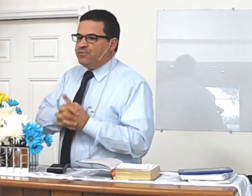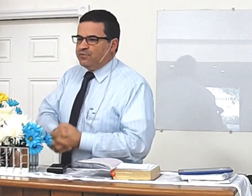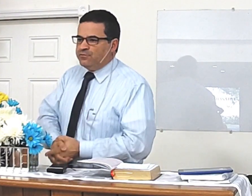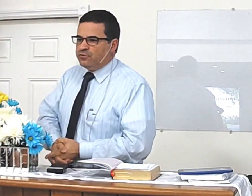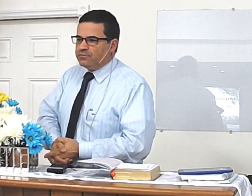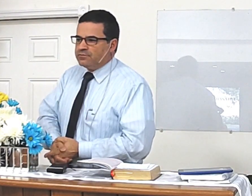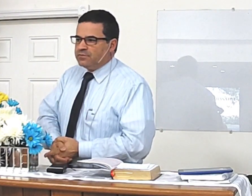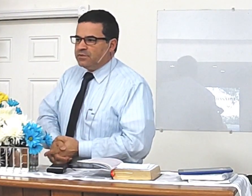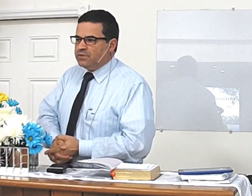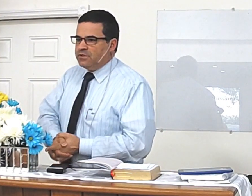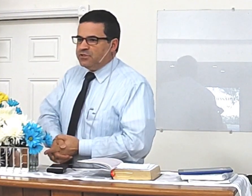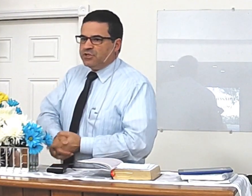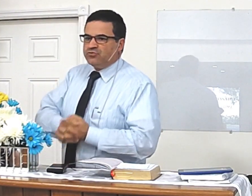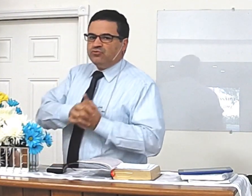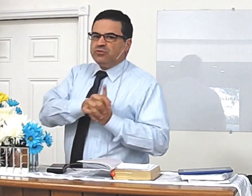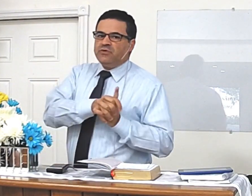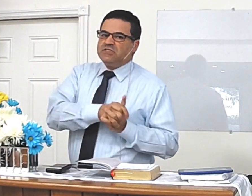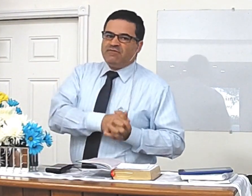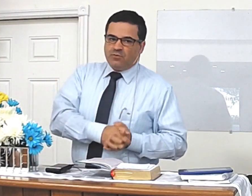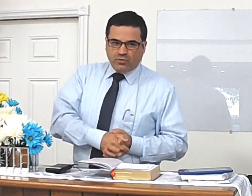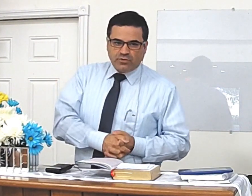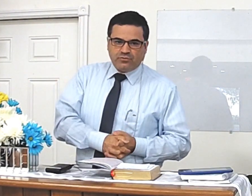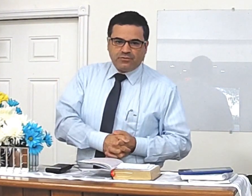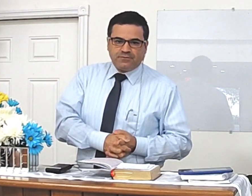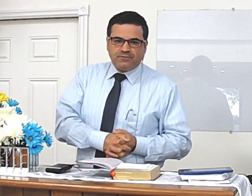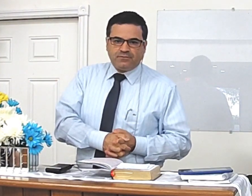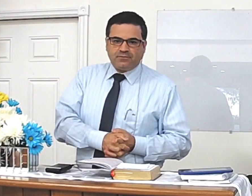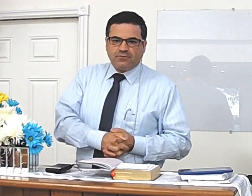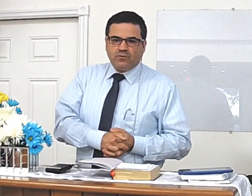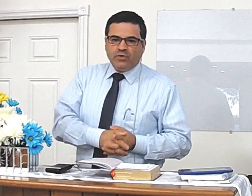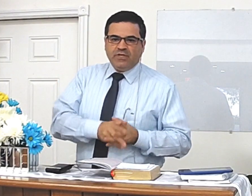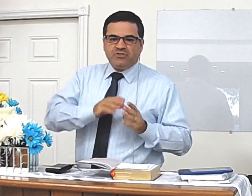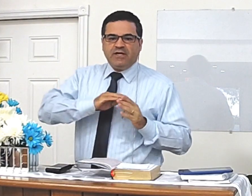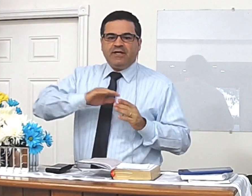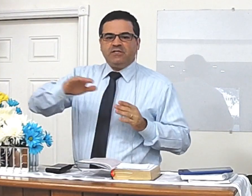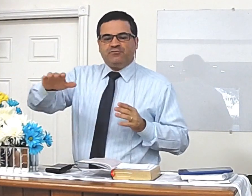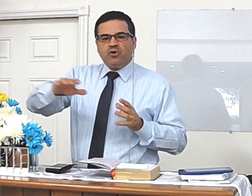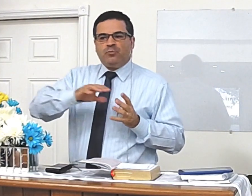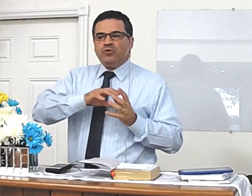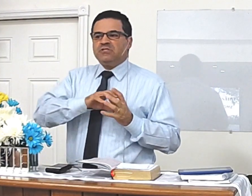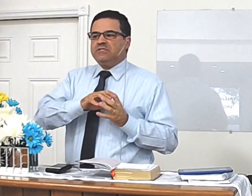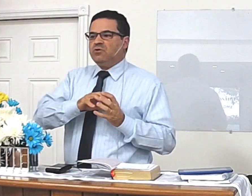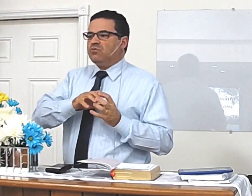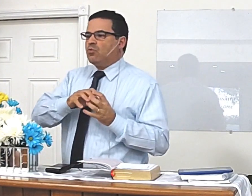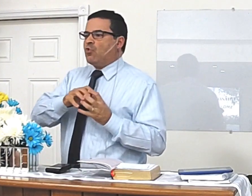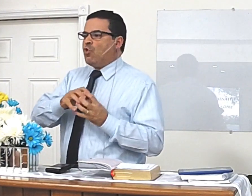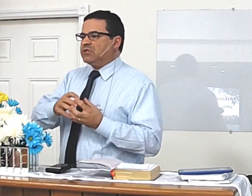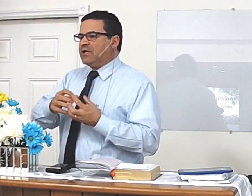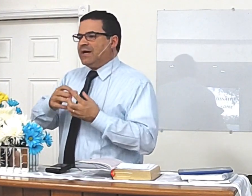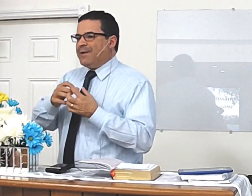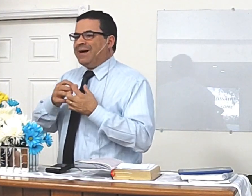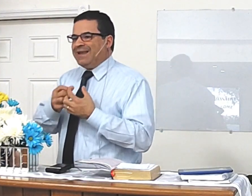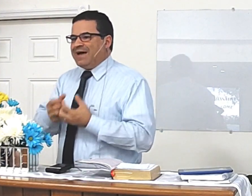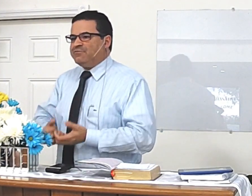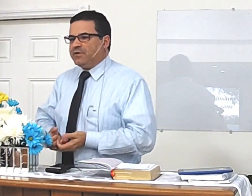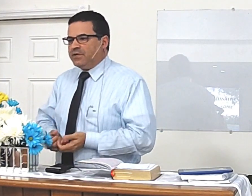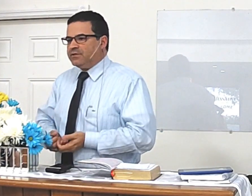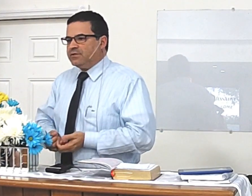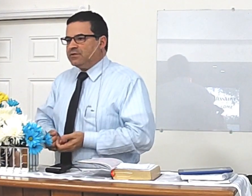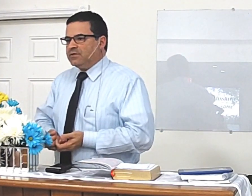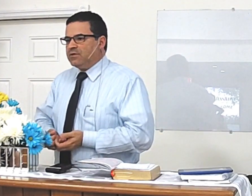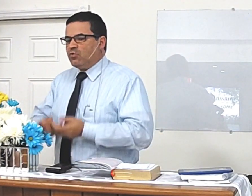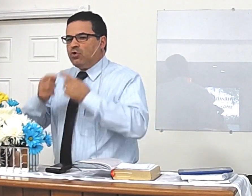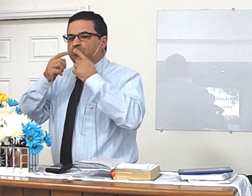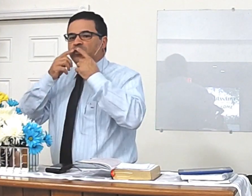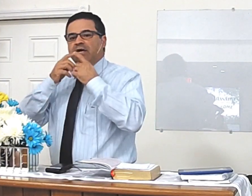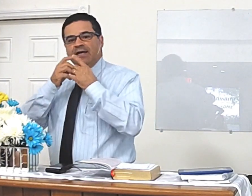Jesus was alive. And Jesus was not dead. That was the beginning of the church, was the opposition against the